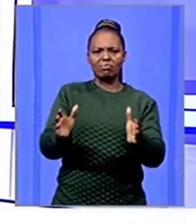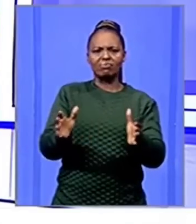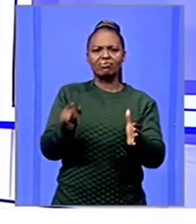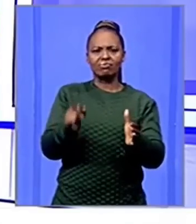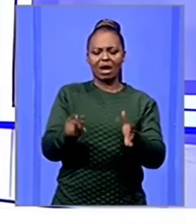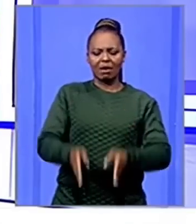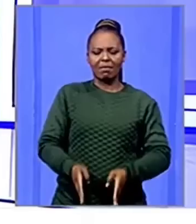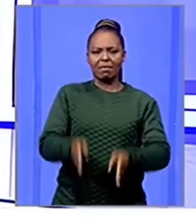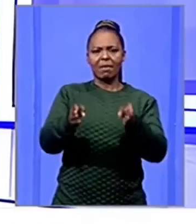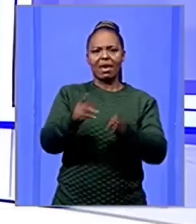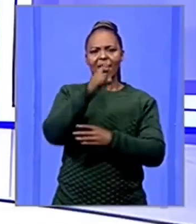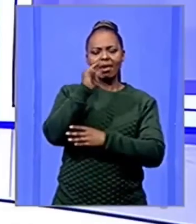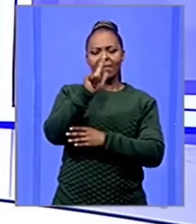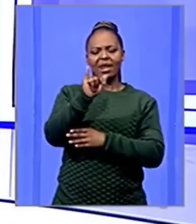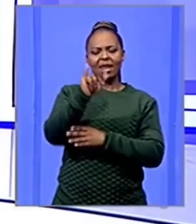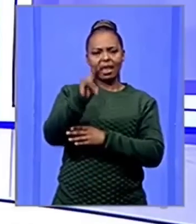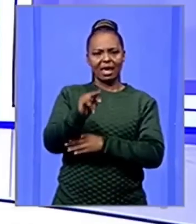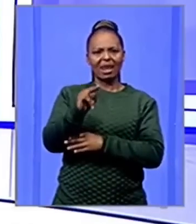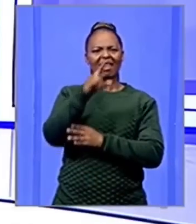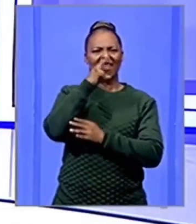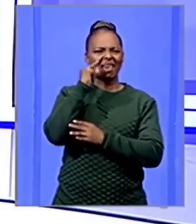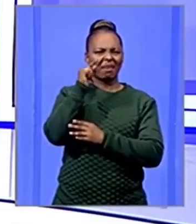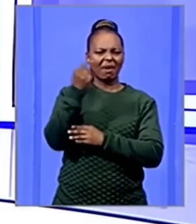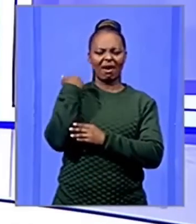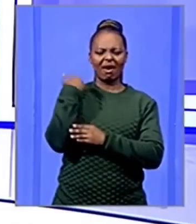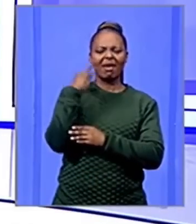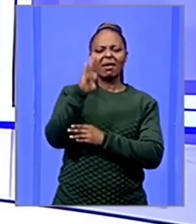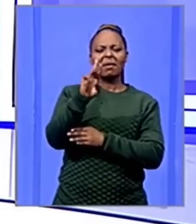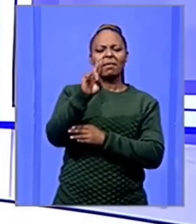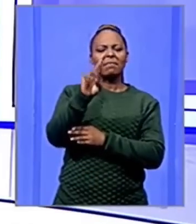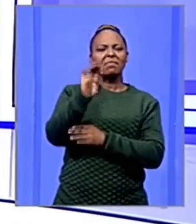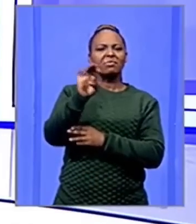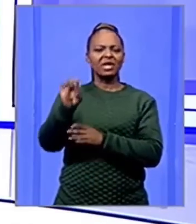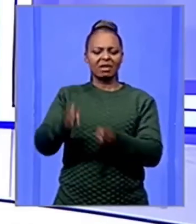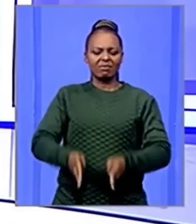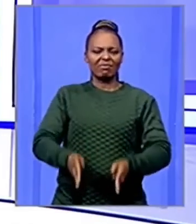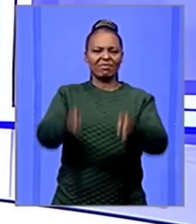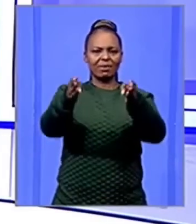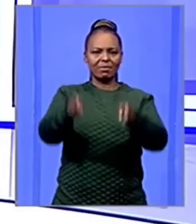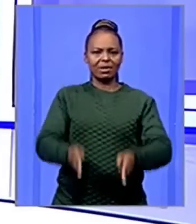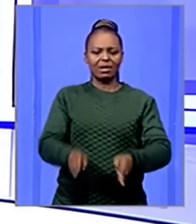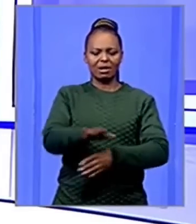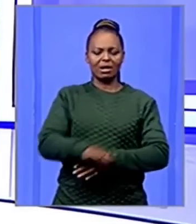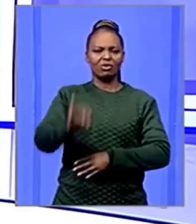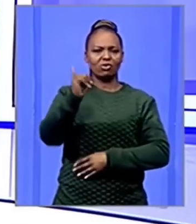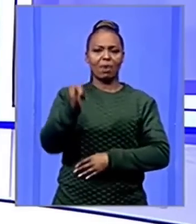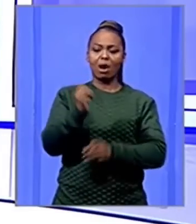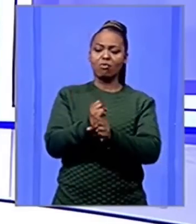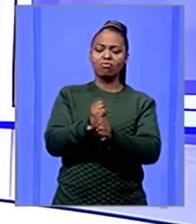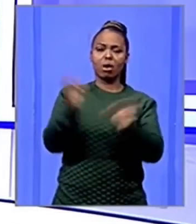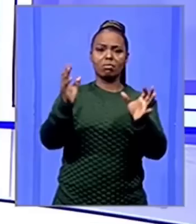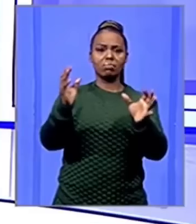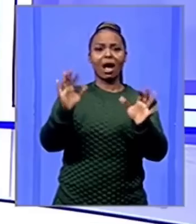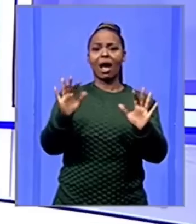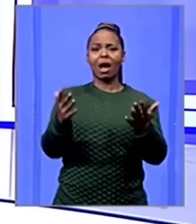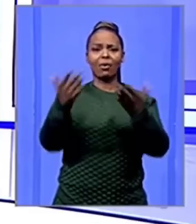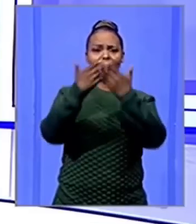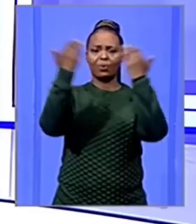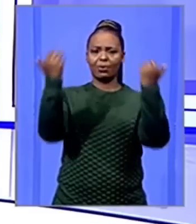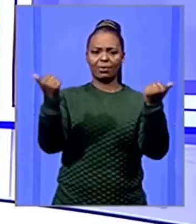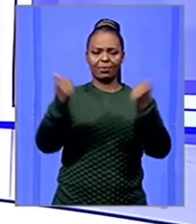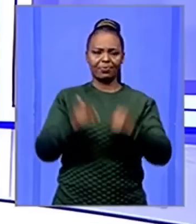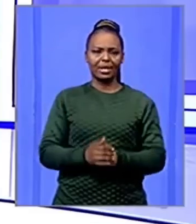o itsegeng jaaka BRICS mo toropong ya Johannesburg. Ga go ise go itsiwe se se bakileng thunyo e. Go le jalo, pegelo ya